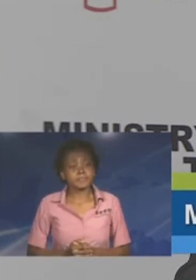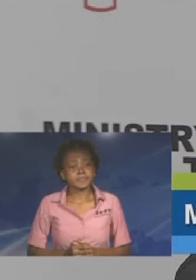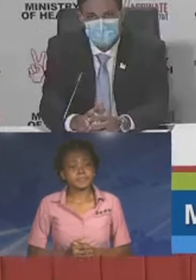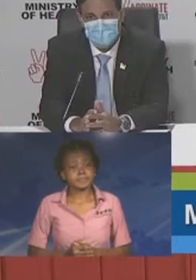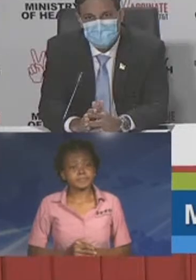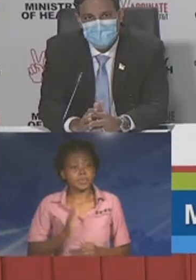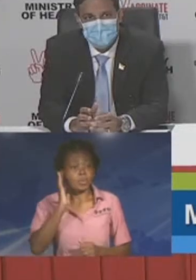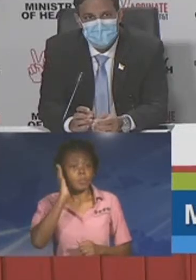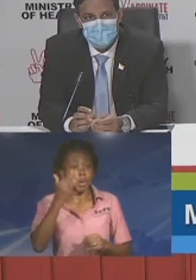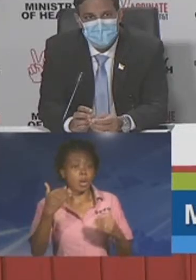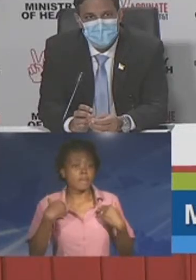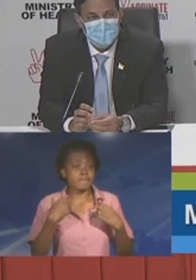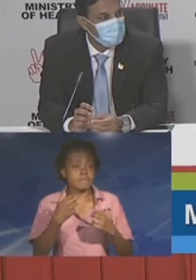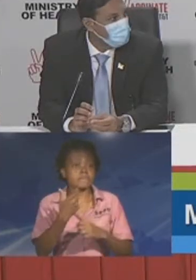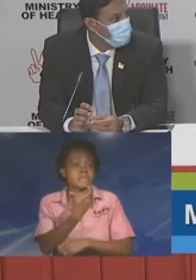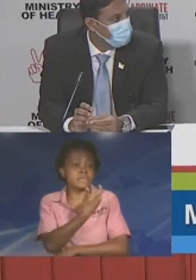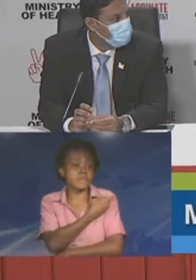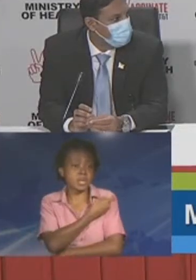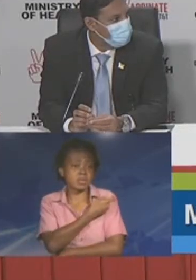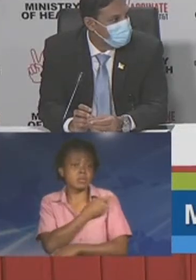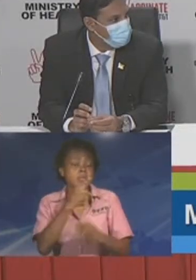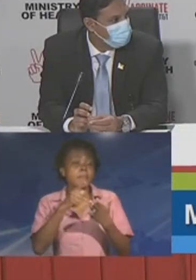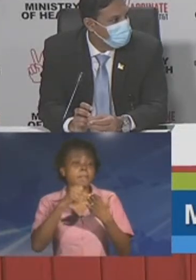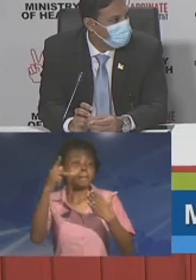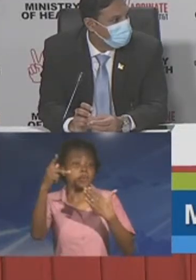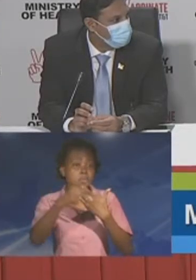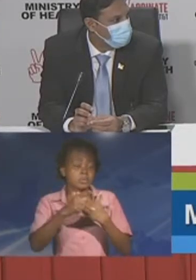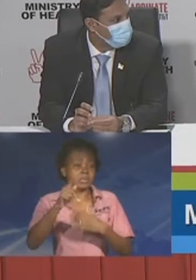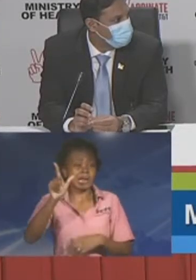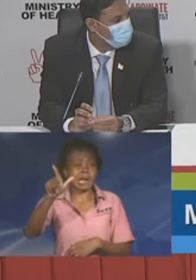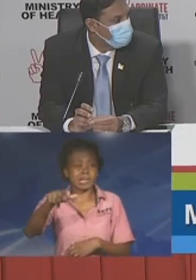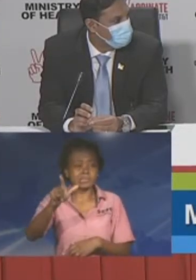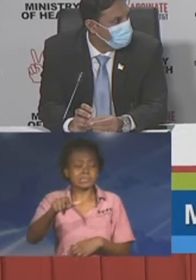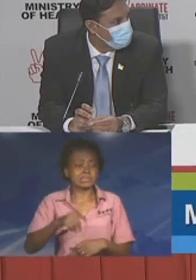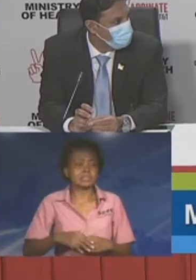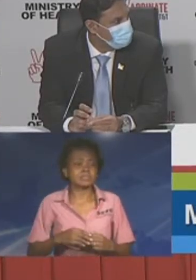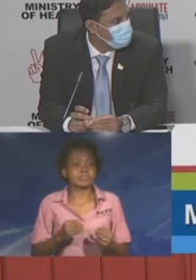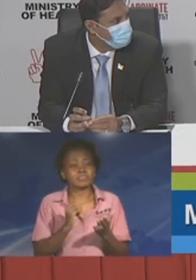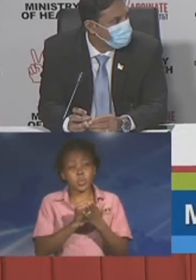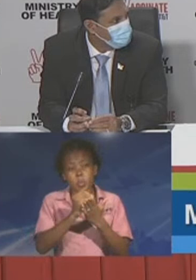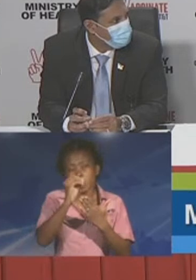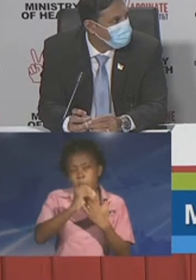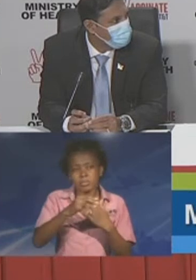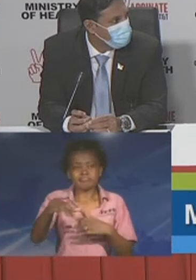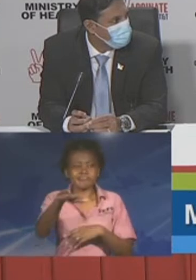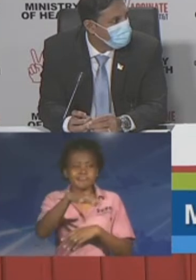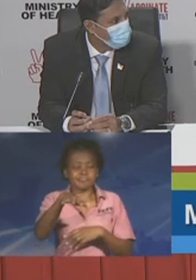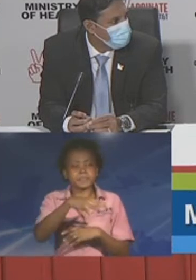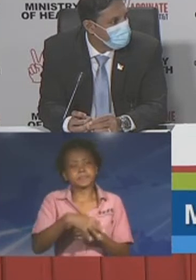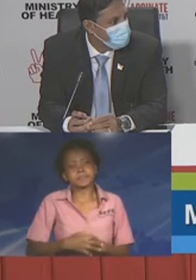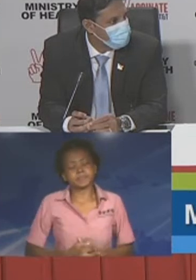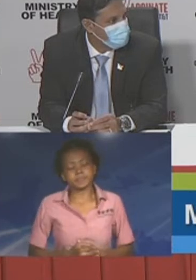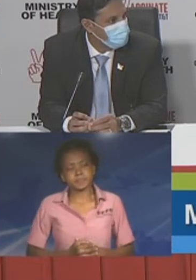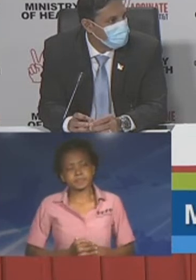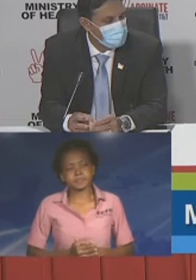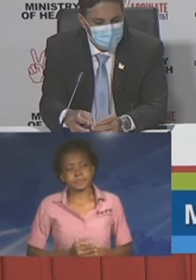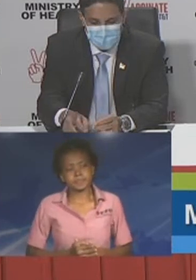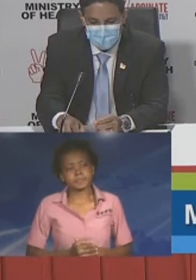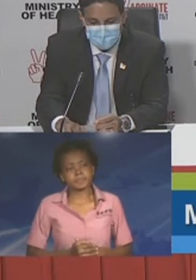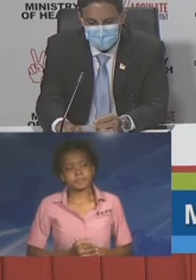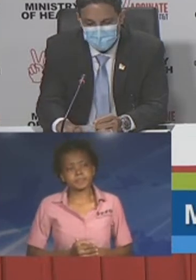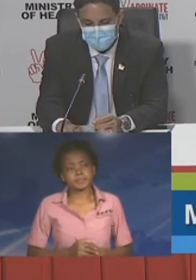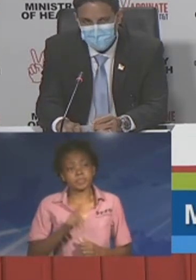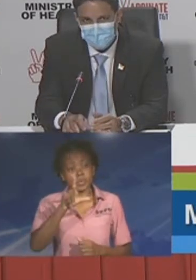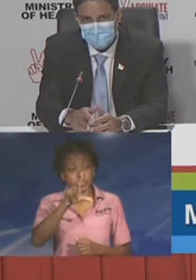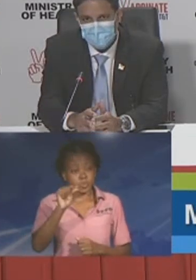you, CMO. Just a question to you. What was the rate in the 21-22 season? How in terms of influenza?